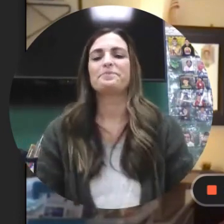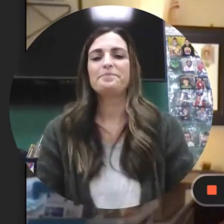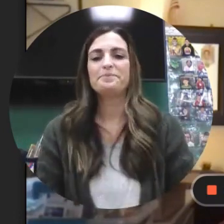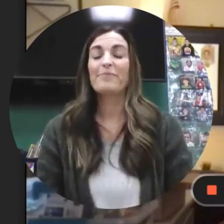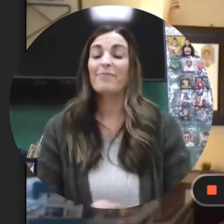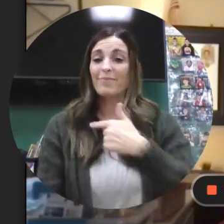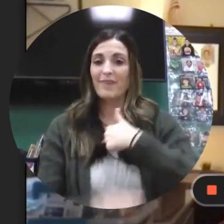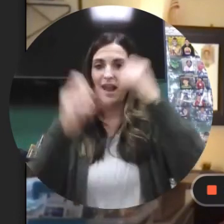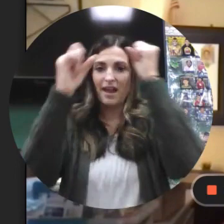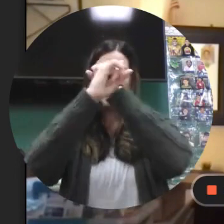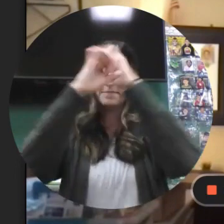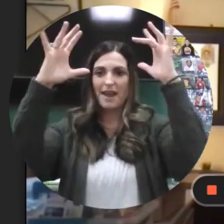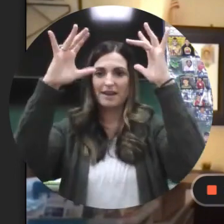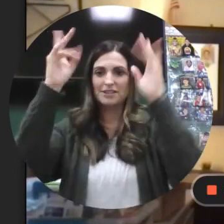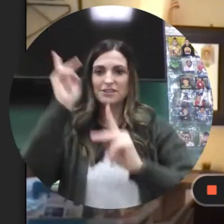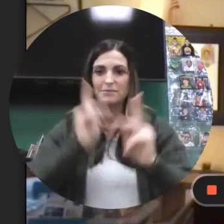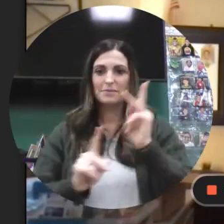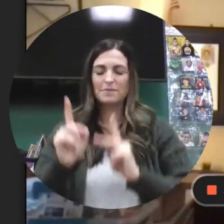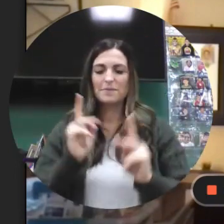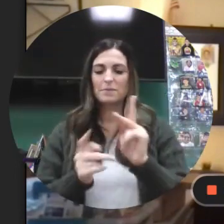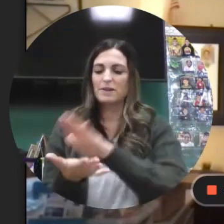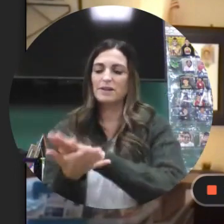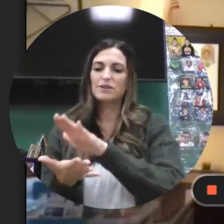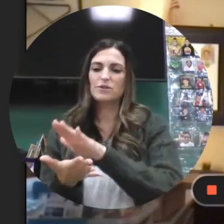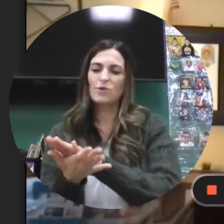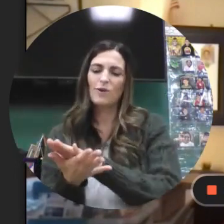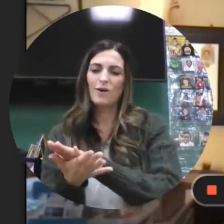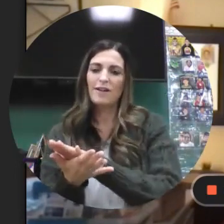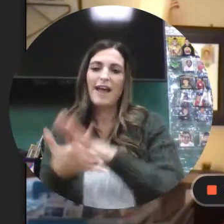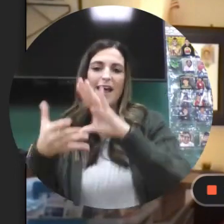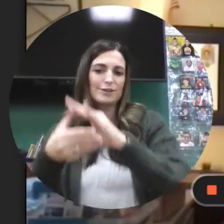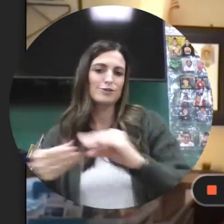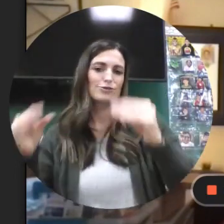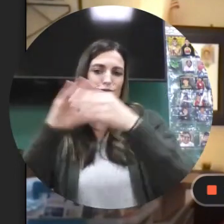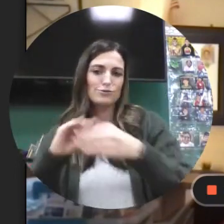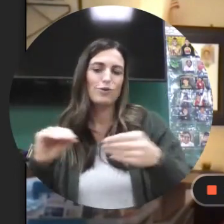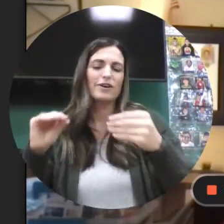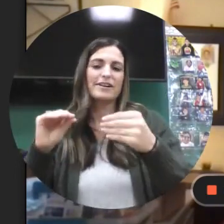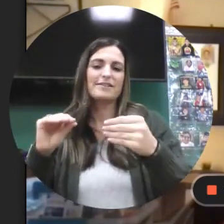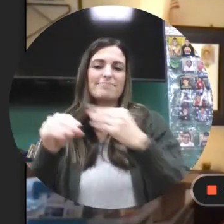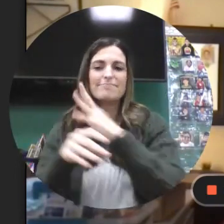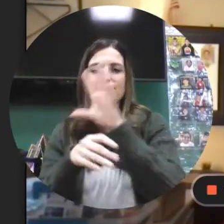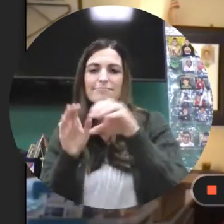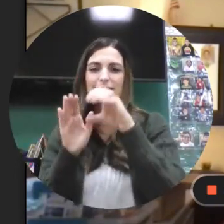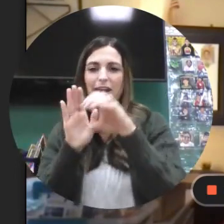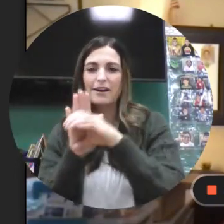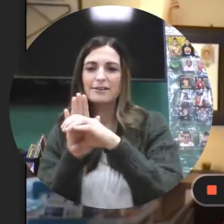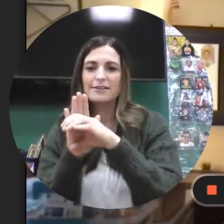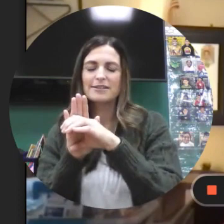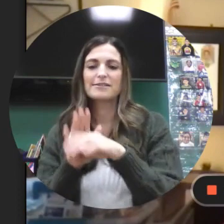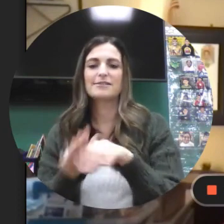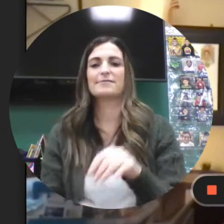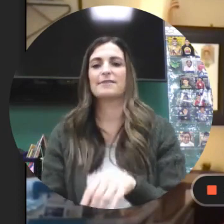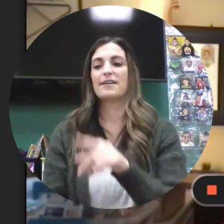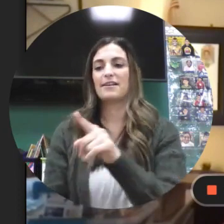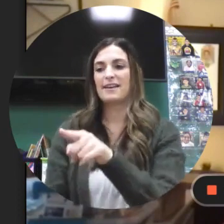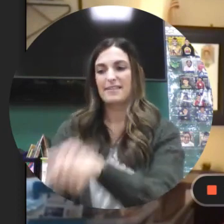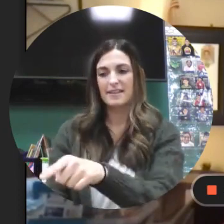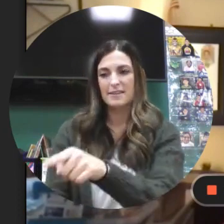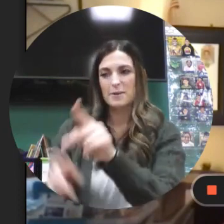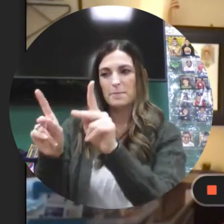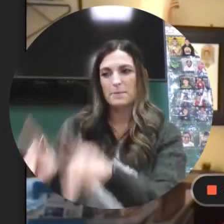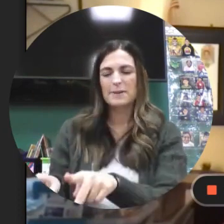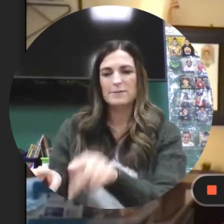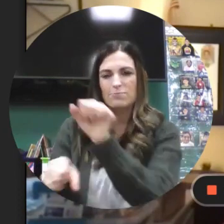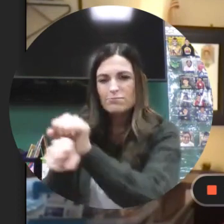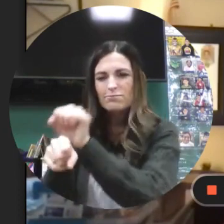I imagined the people at school as characters in Pierre's stories. Miss Hutton would be a beaver, always working hard. Miss